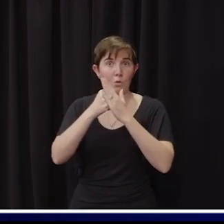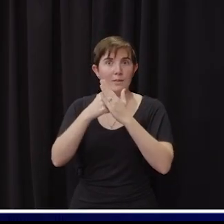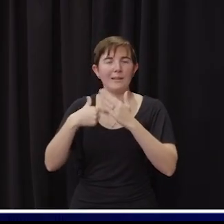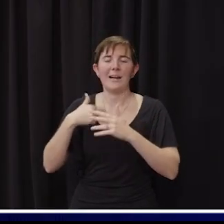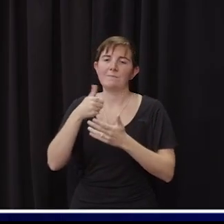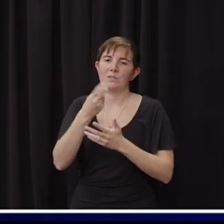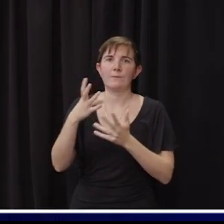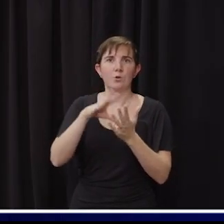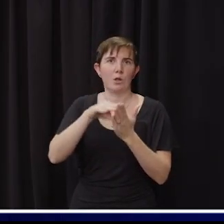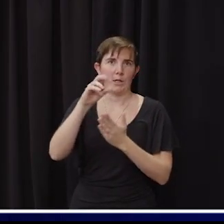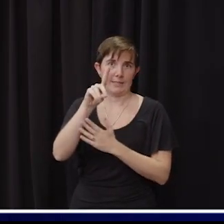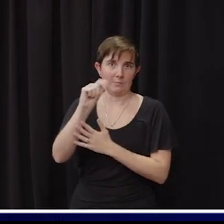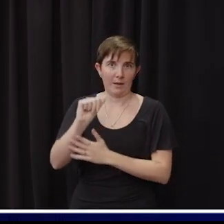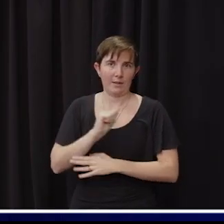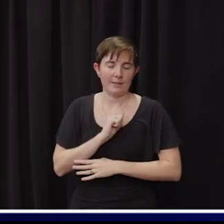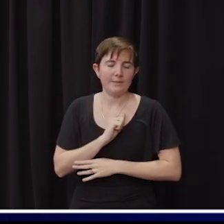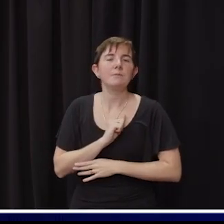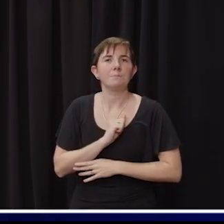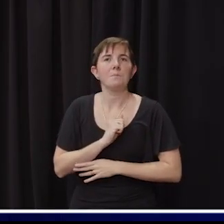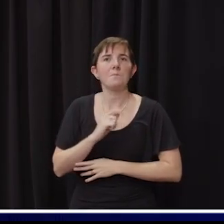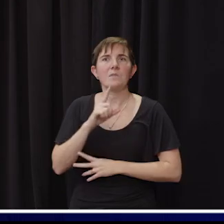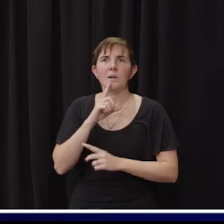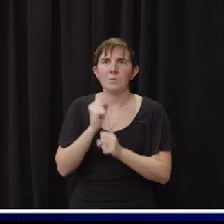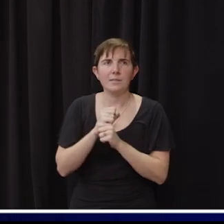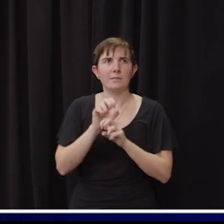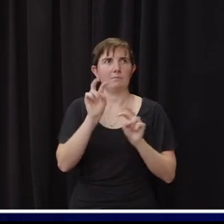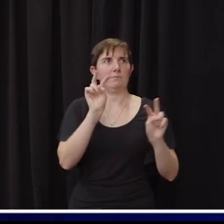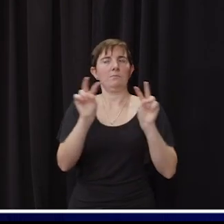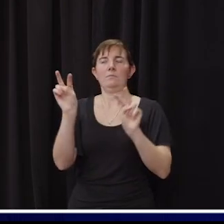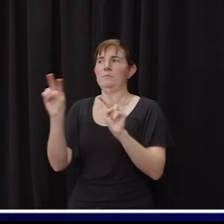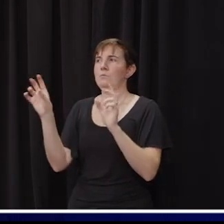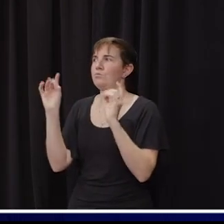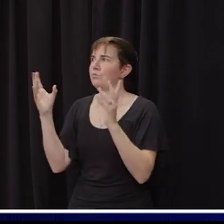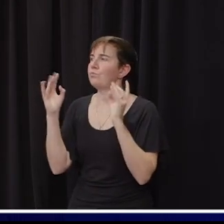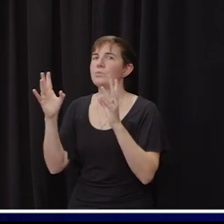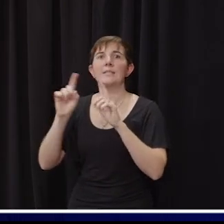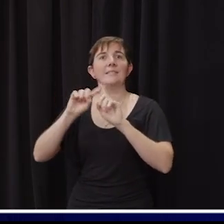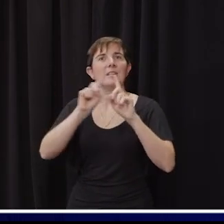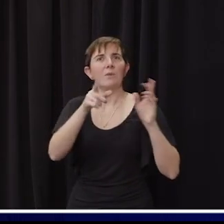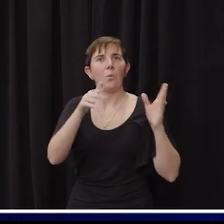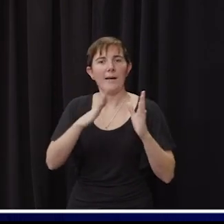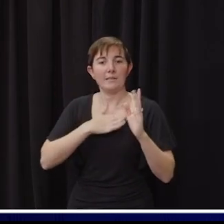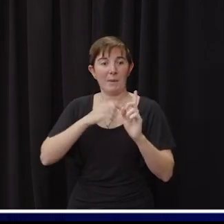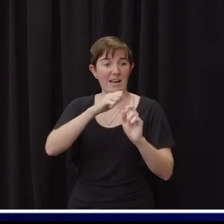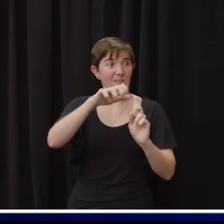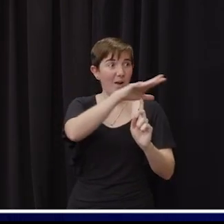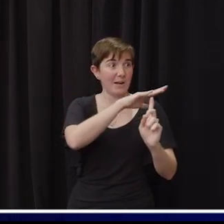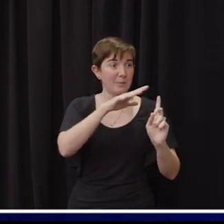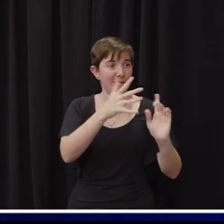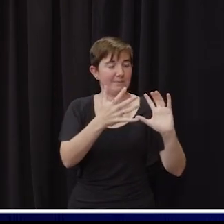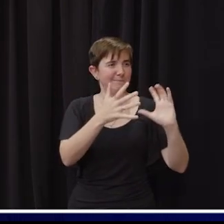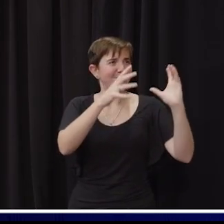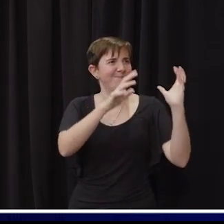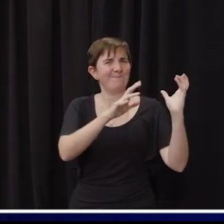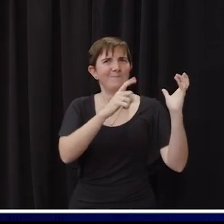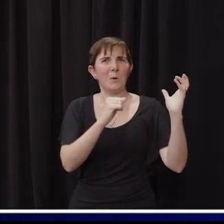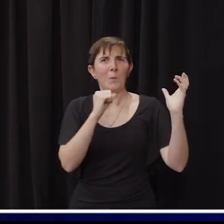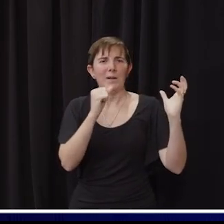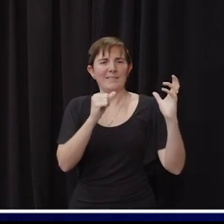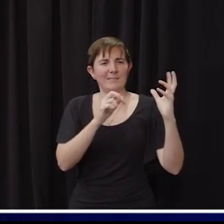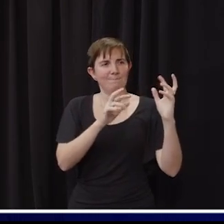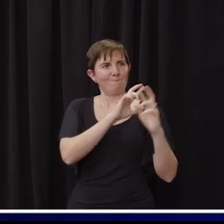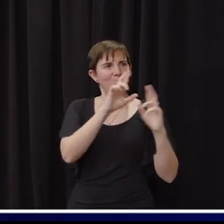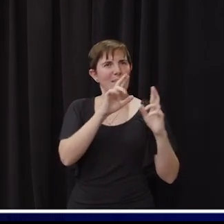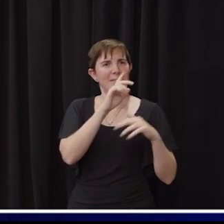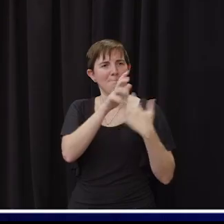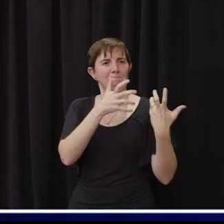learning disabilities, and I really got to see all of the different ways my environment was not necessarily equipped to